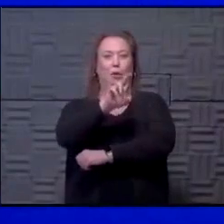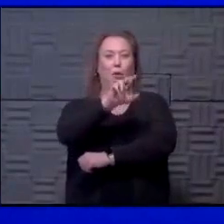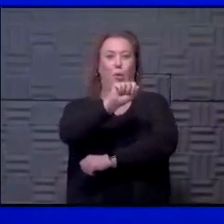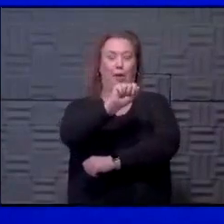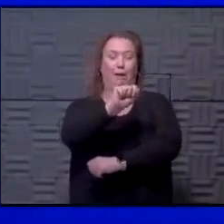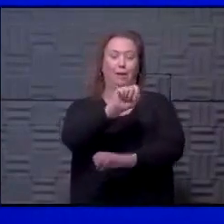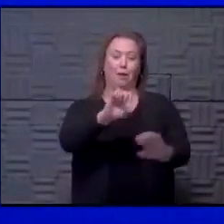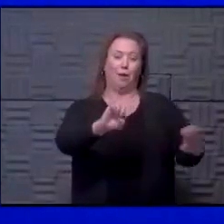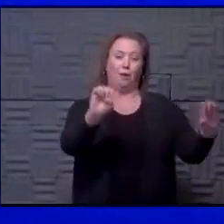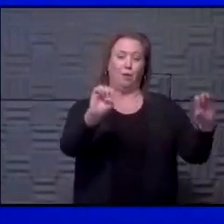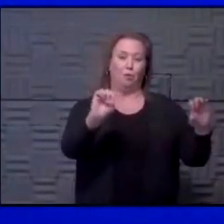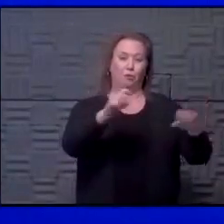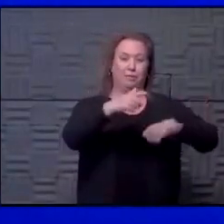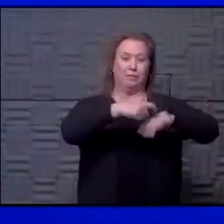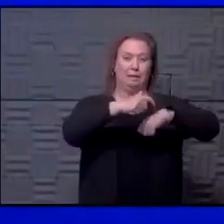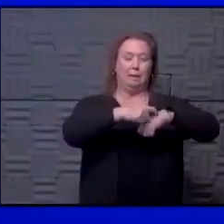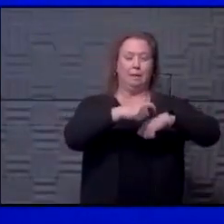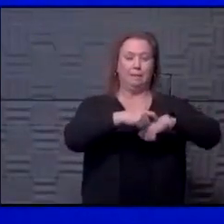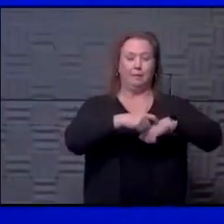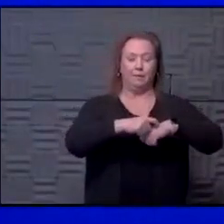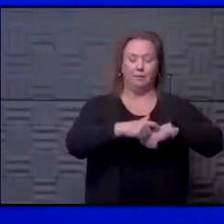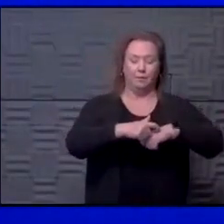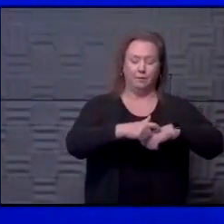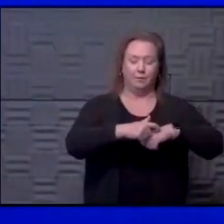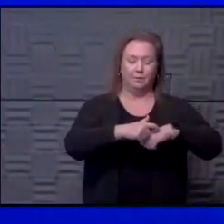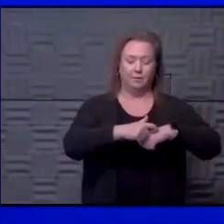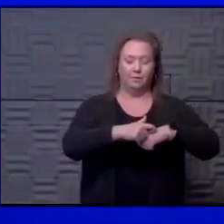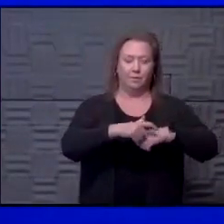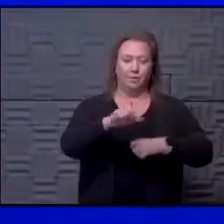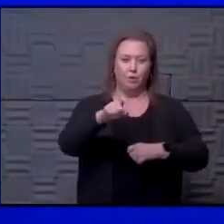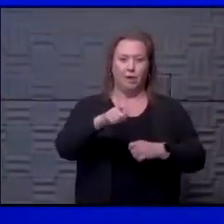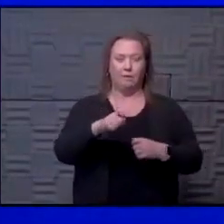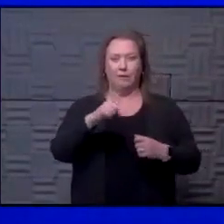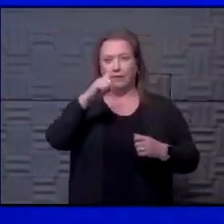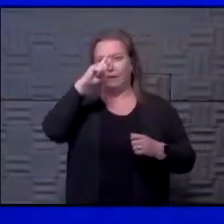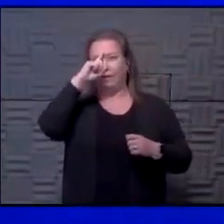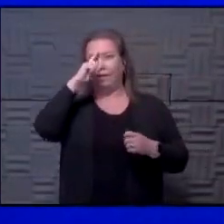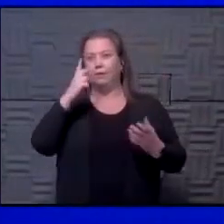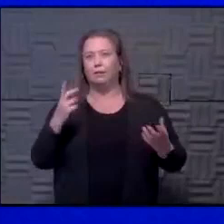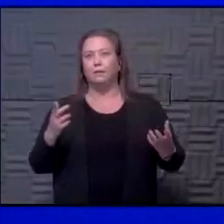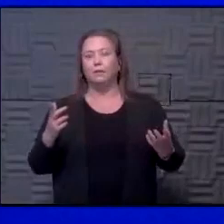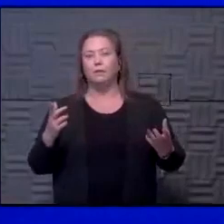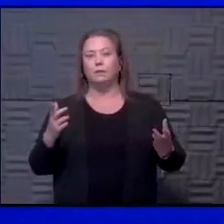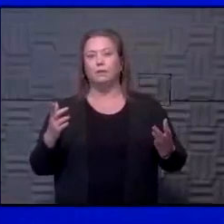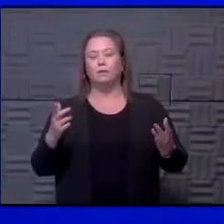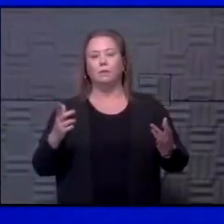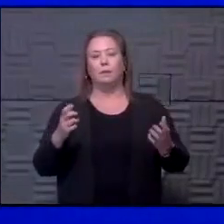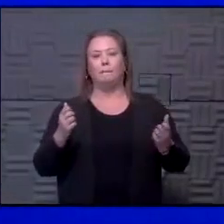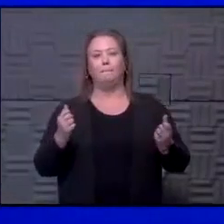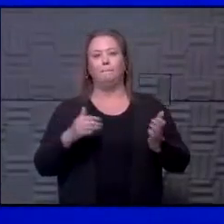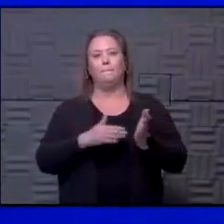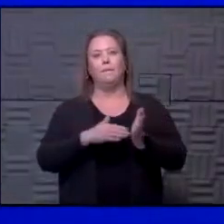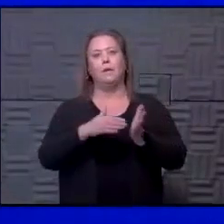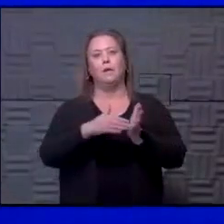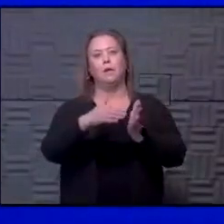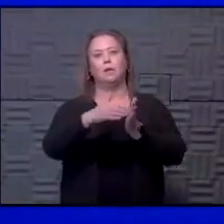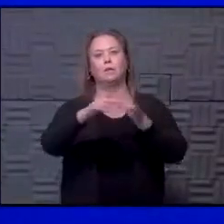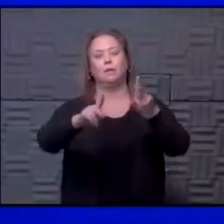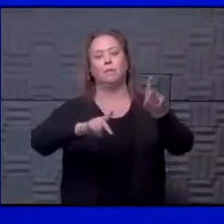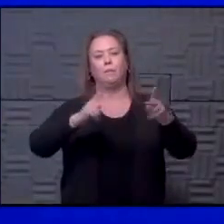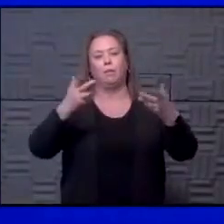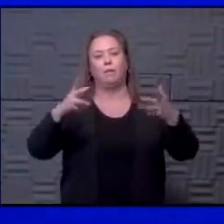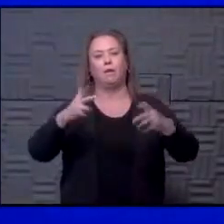an emergent time. But you have to sit back and say, now, millions of people have received this